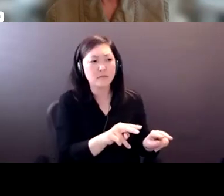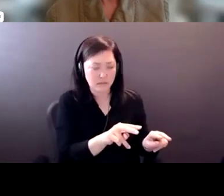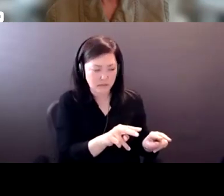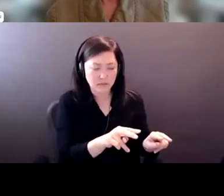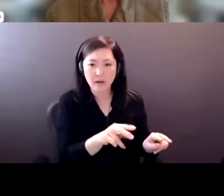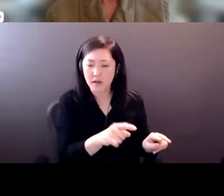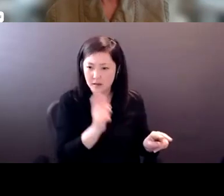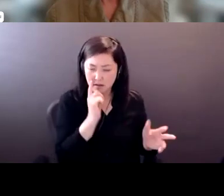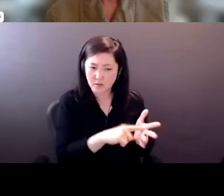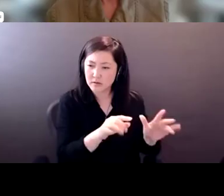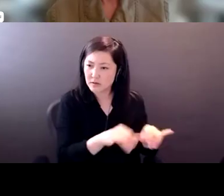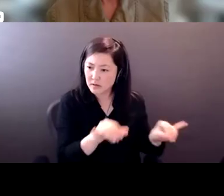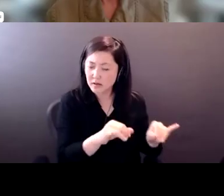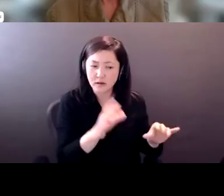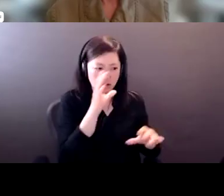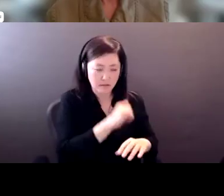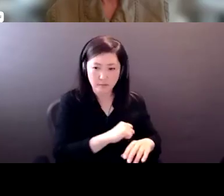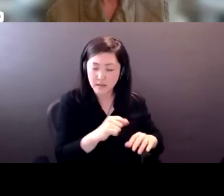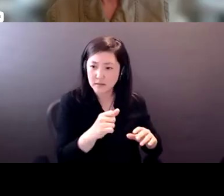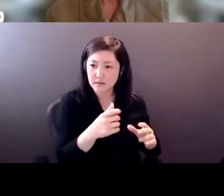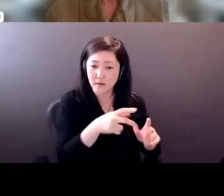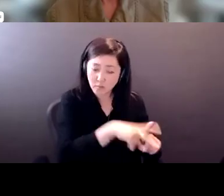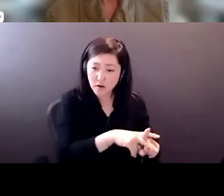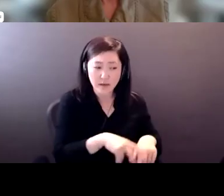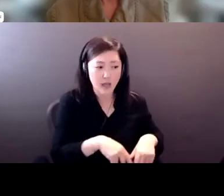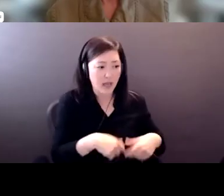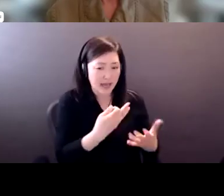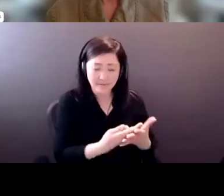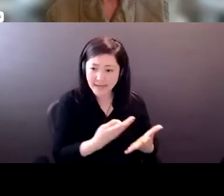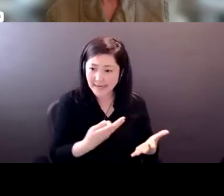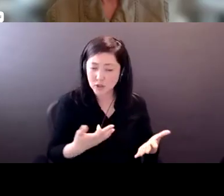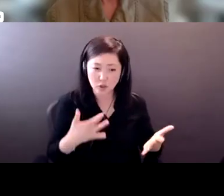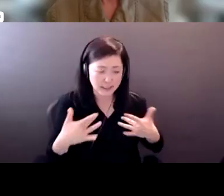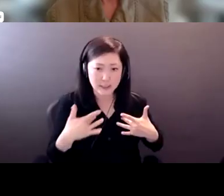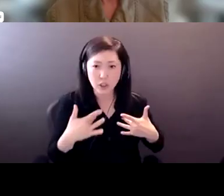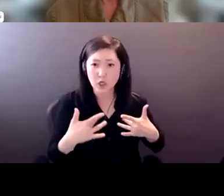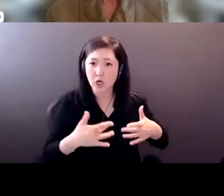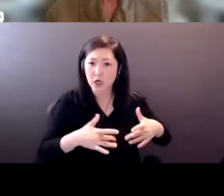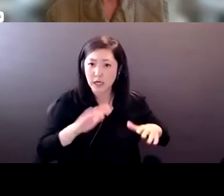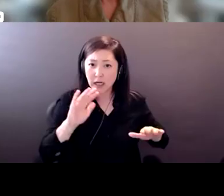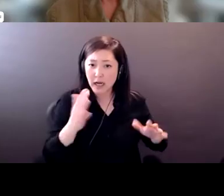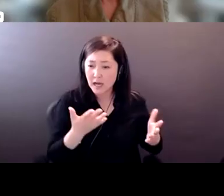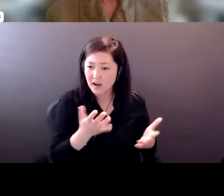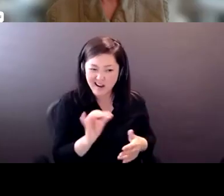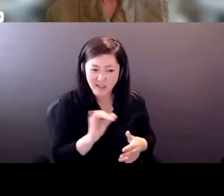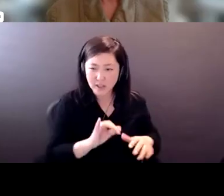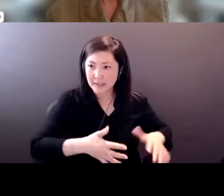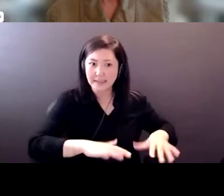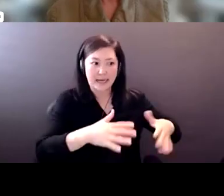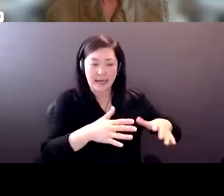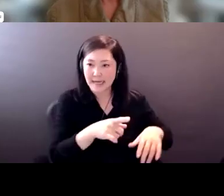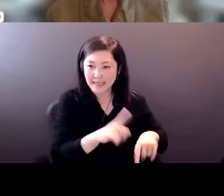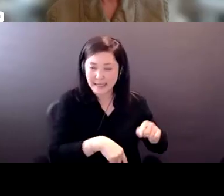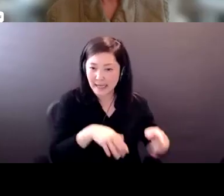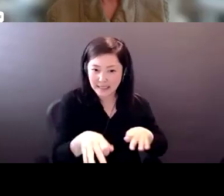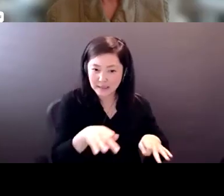appointments, unexplained anxiety, financial concerns, those are signs that are always